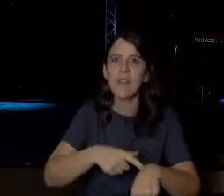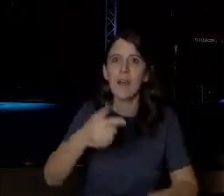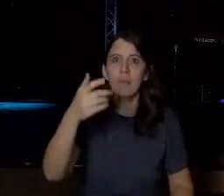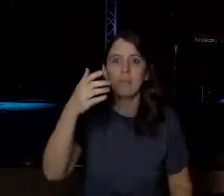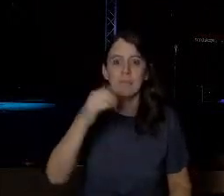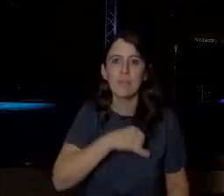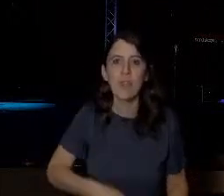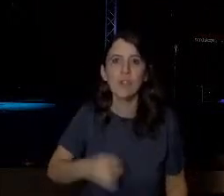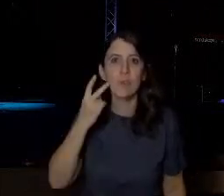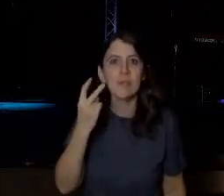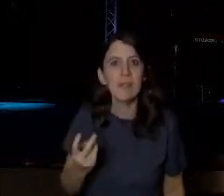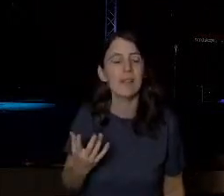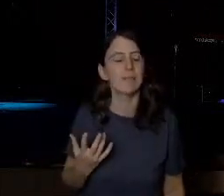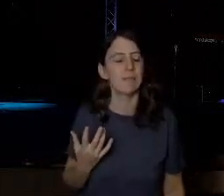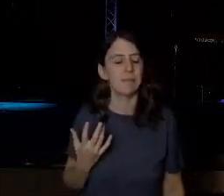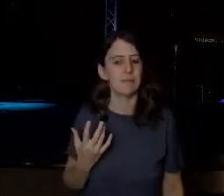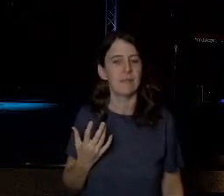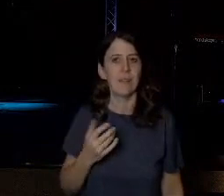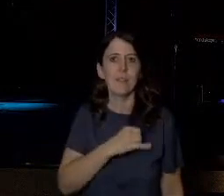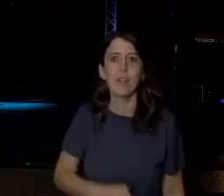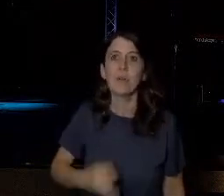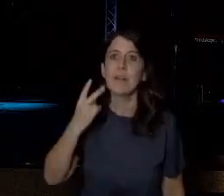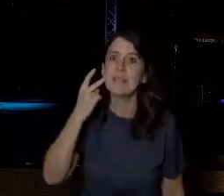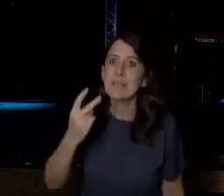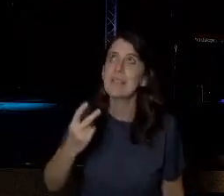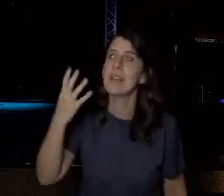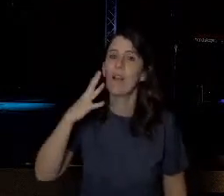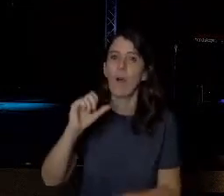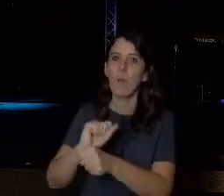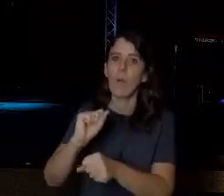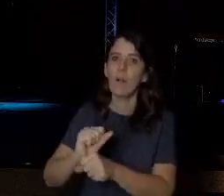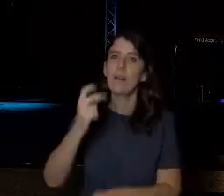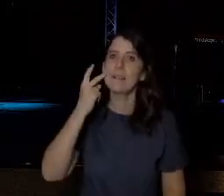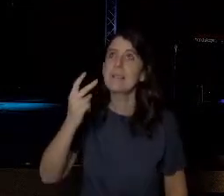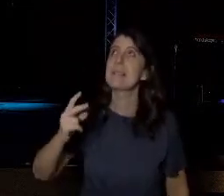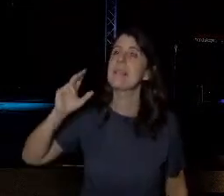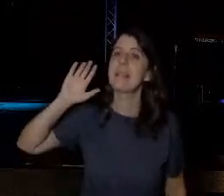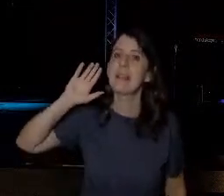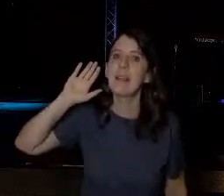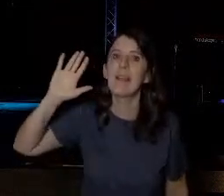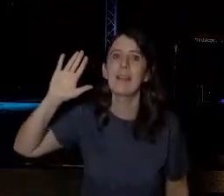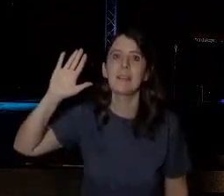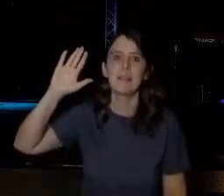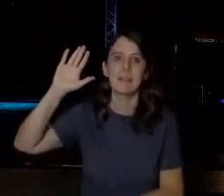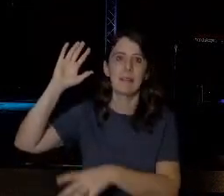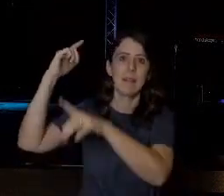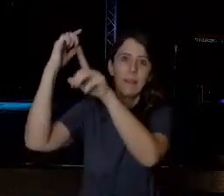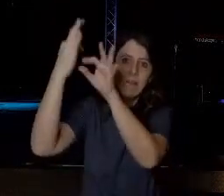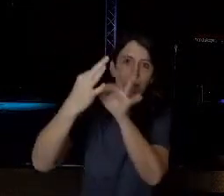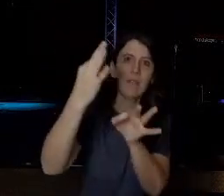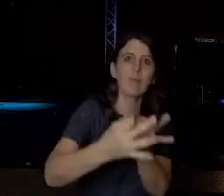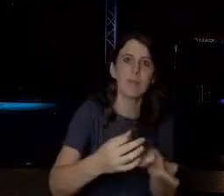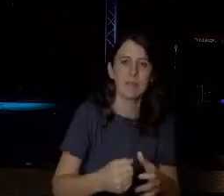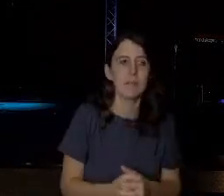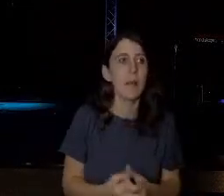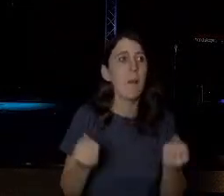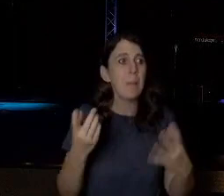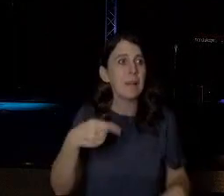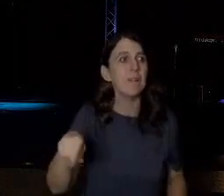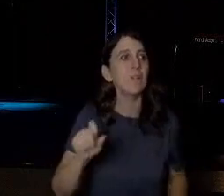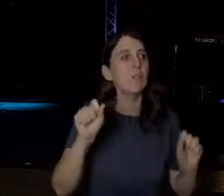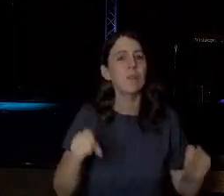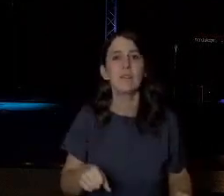seen God move, and he had seen God's faithfulness firsthand. And I think there are many in this room who could sit and just talk about the faithfulness of